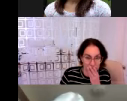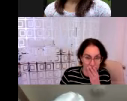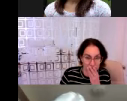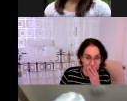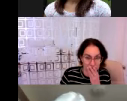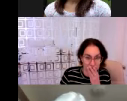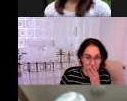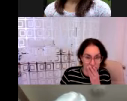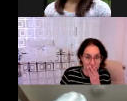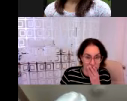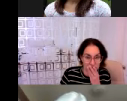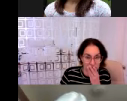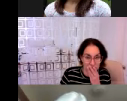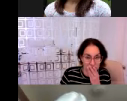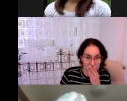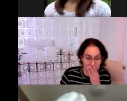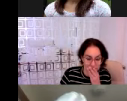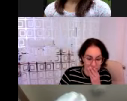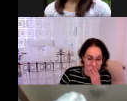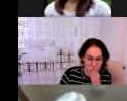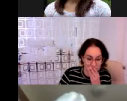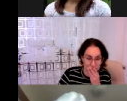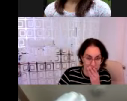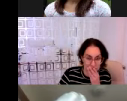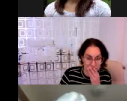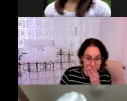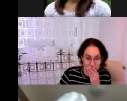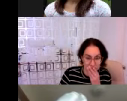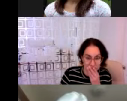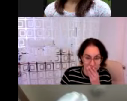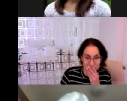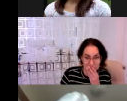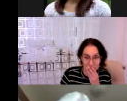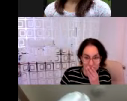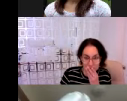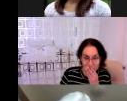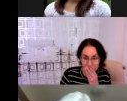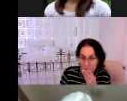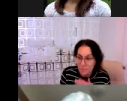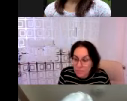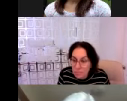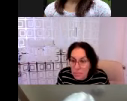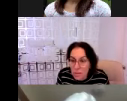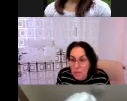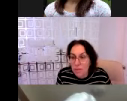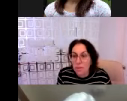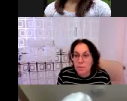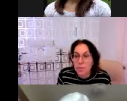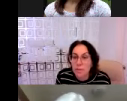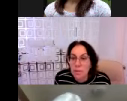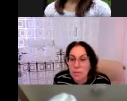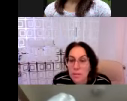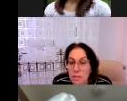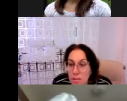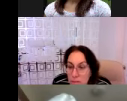data. Right now, the PyAFQ package will automatically give you, I think, 28 fascicles, but that's growing by the week. It'll